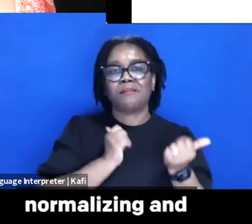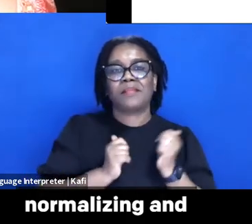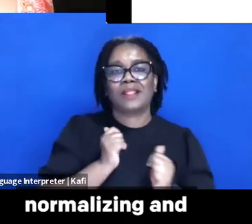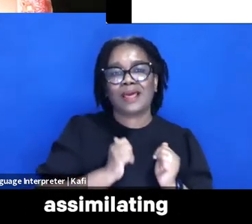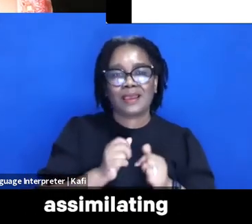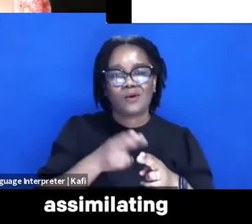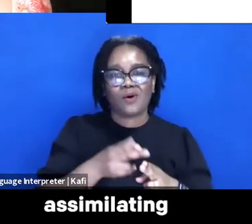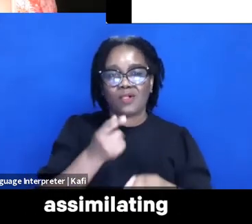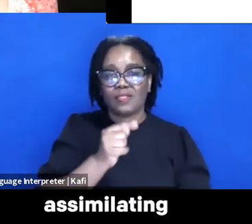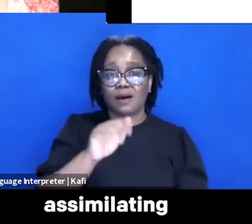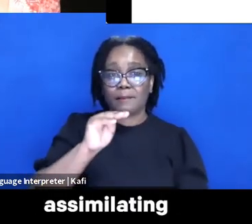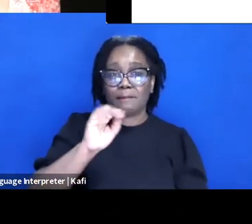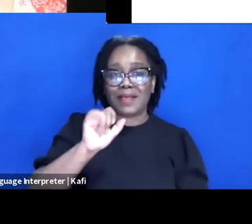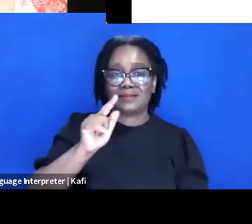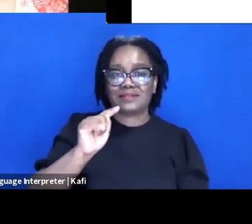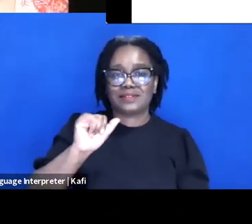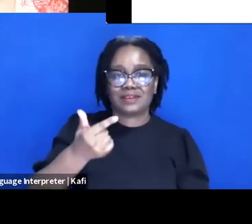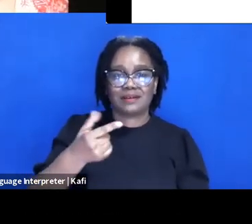normalizing and assimilating